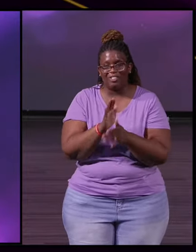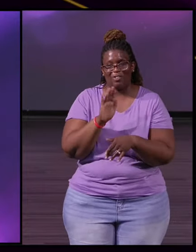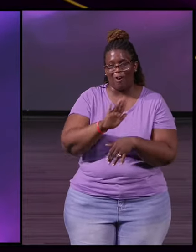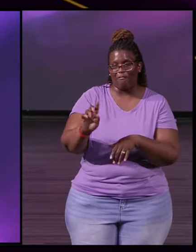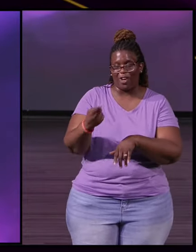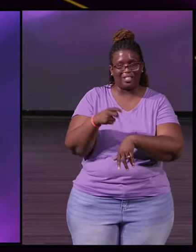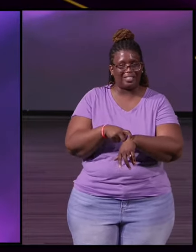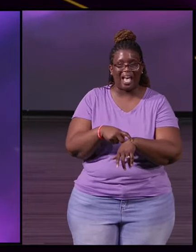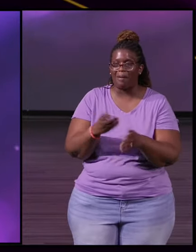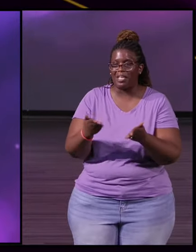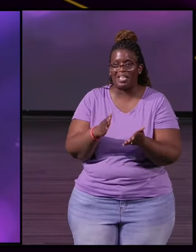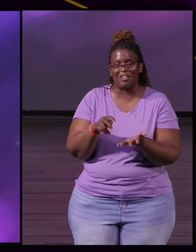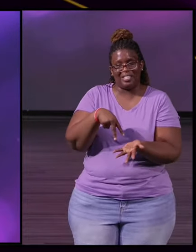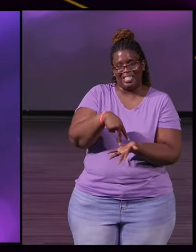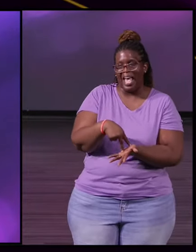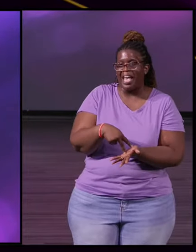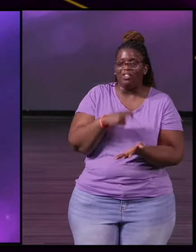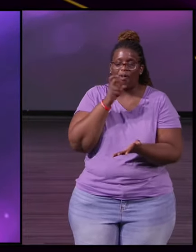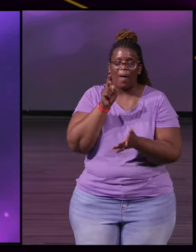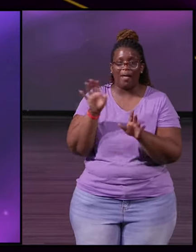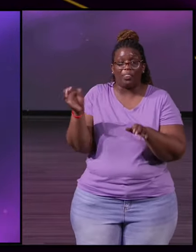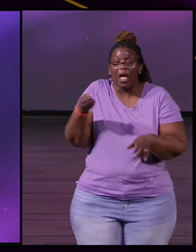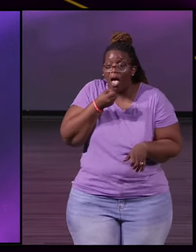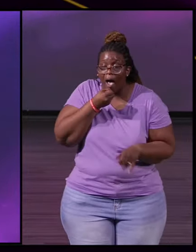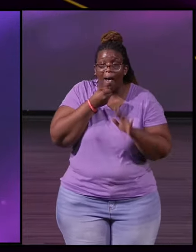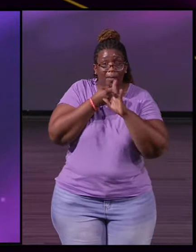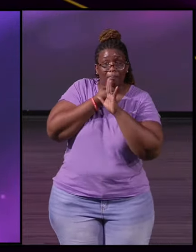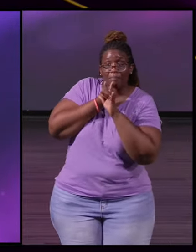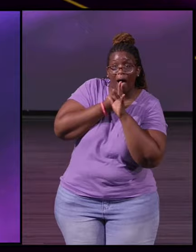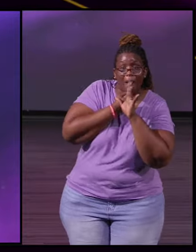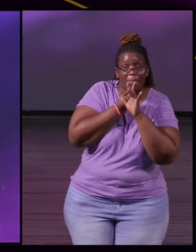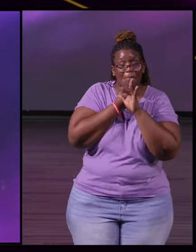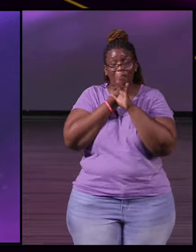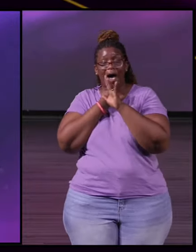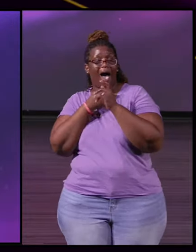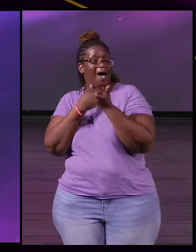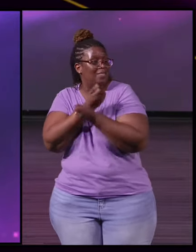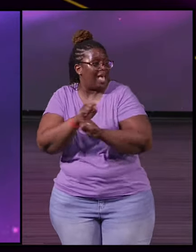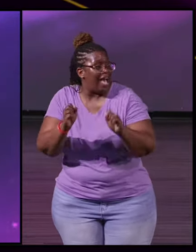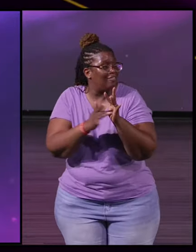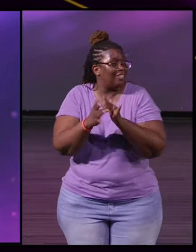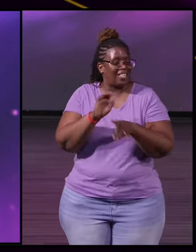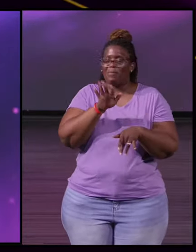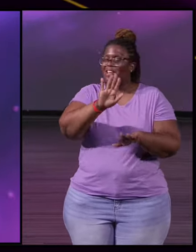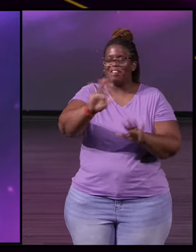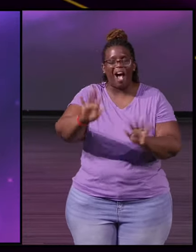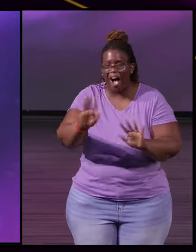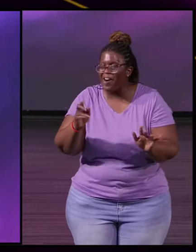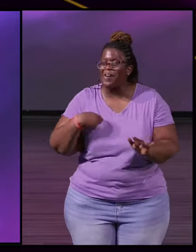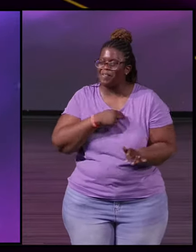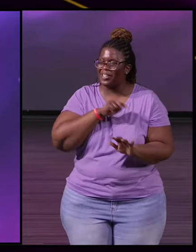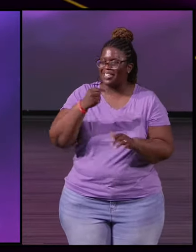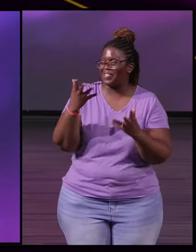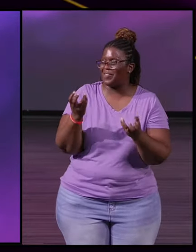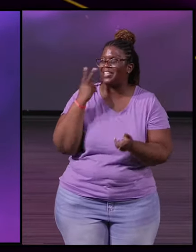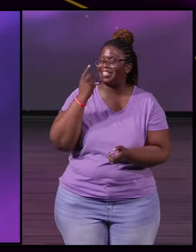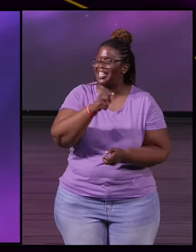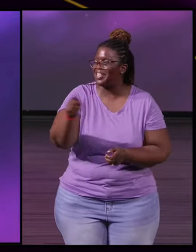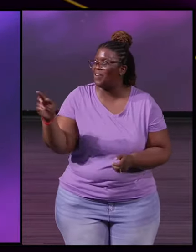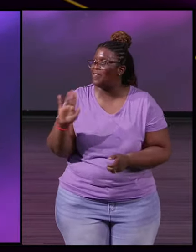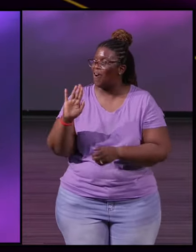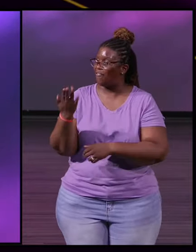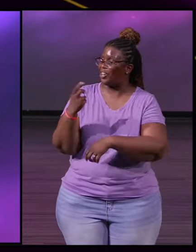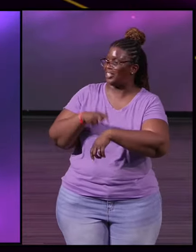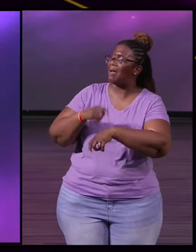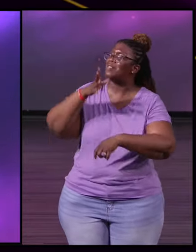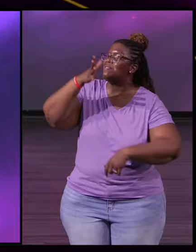stand. We're not going to ask you to tell us your testimony and where you were when Jesus found you. We just want to lay eyes on you. So go ahead and stand if this is your